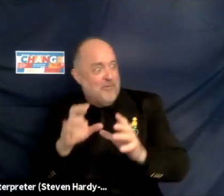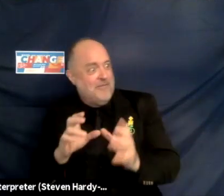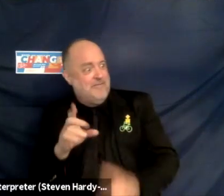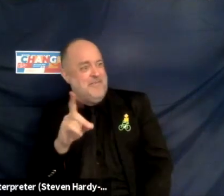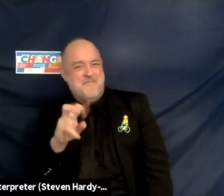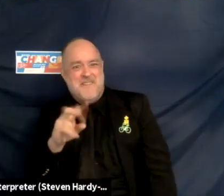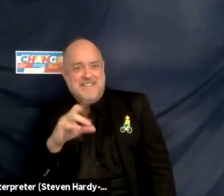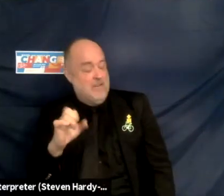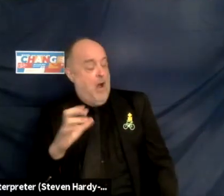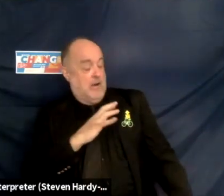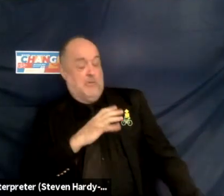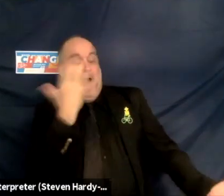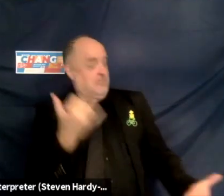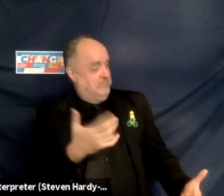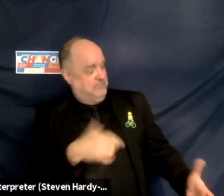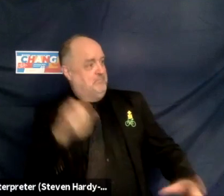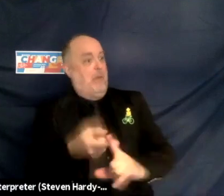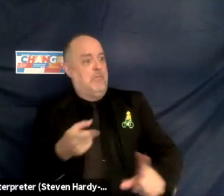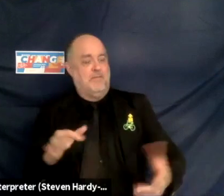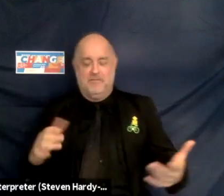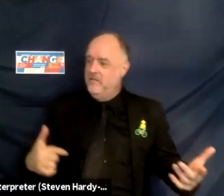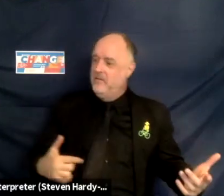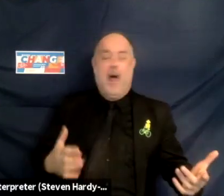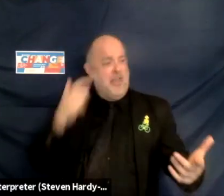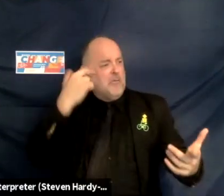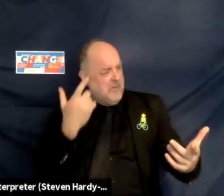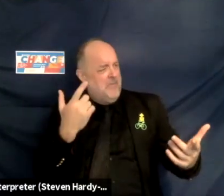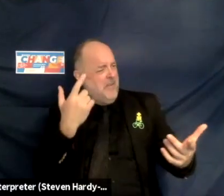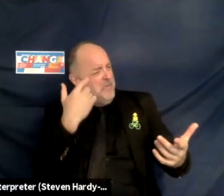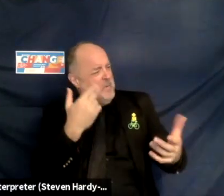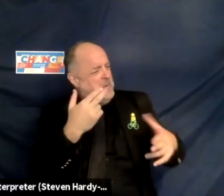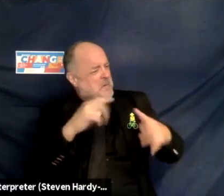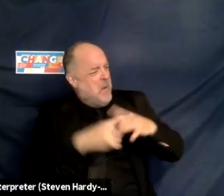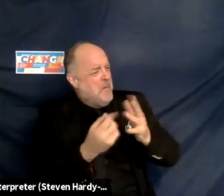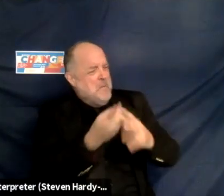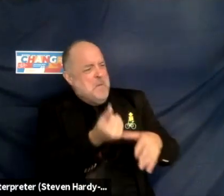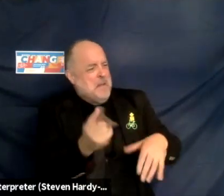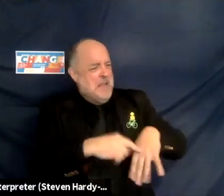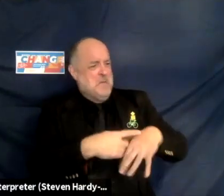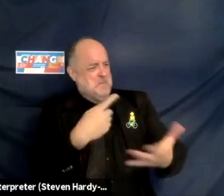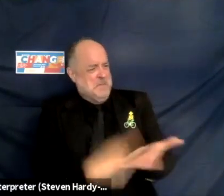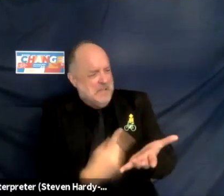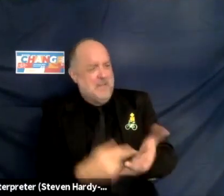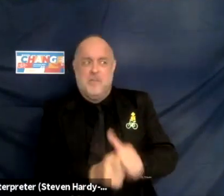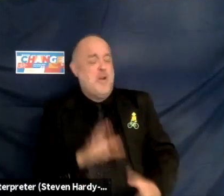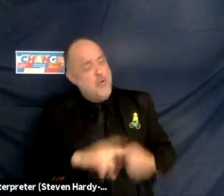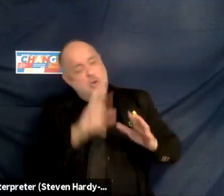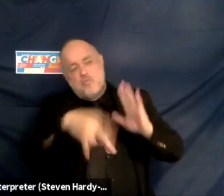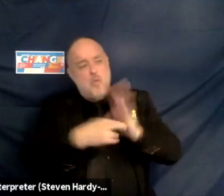and really get to a little bit of what you mentioned at the beginning. I mean, your role as a mayor was huge,